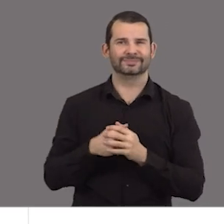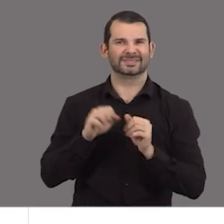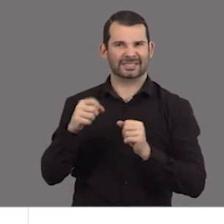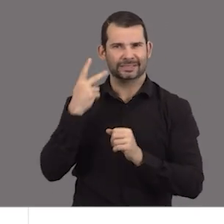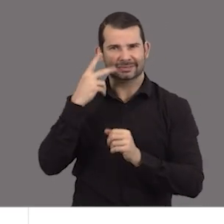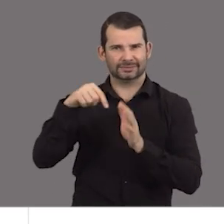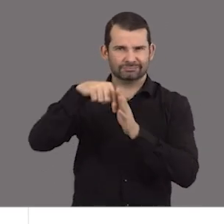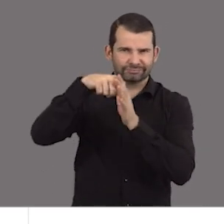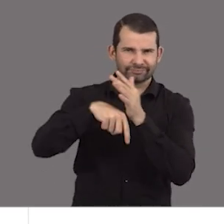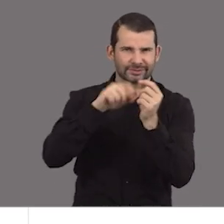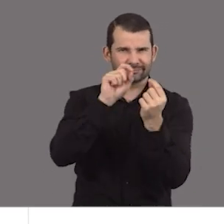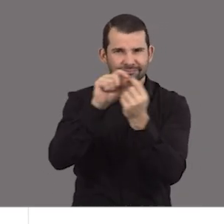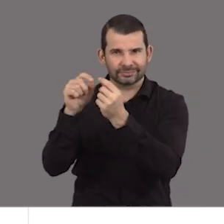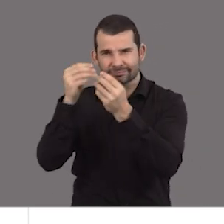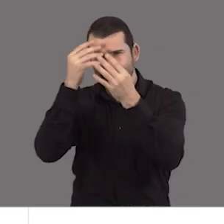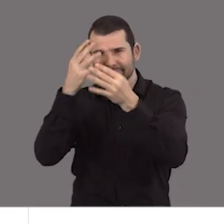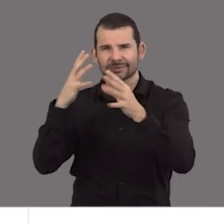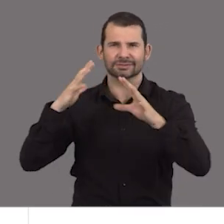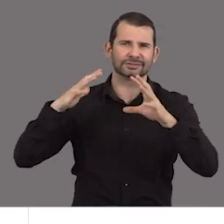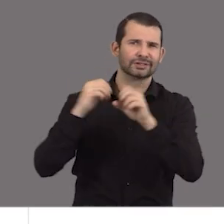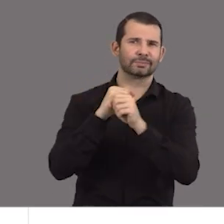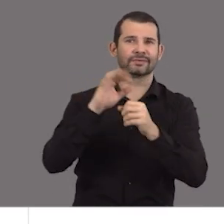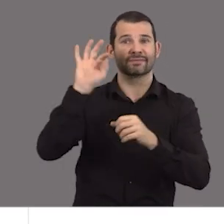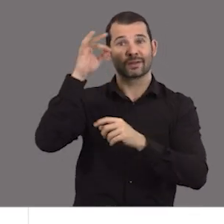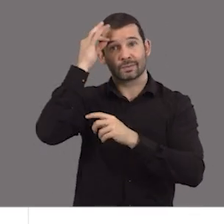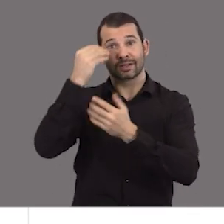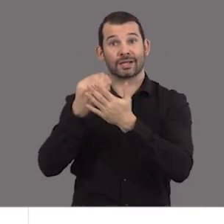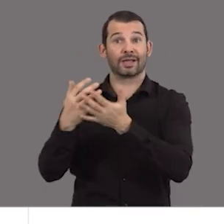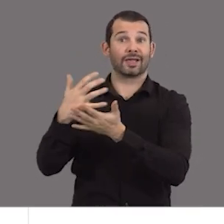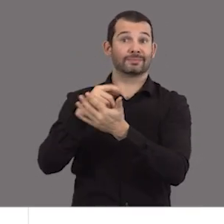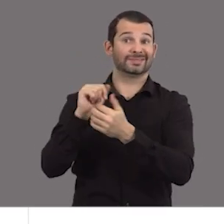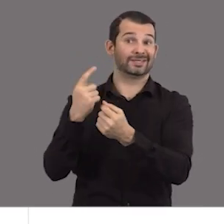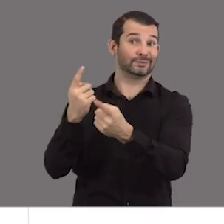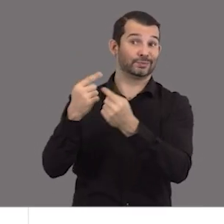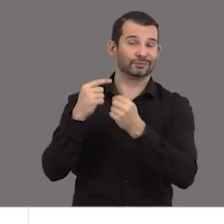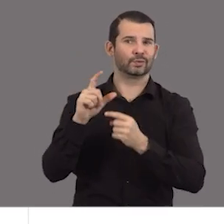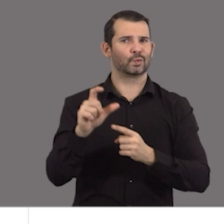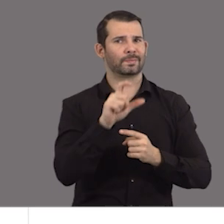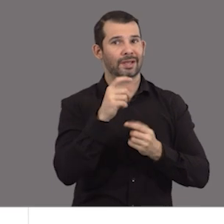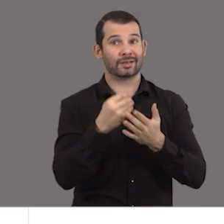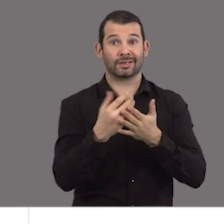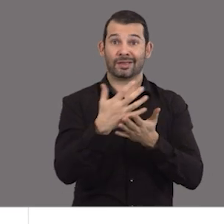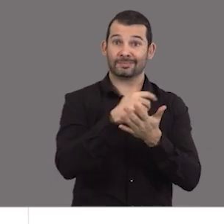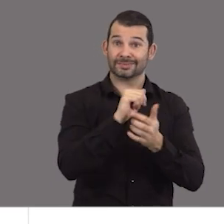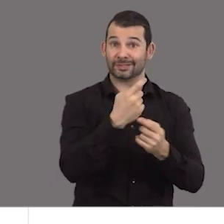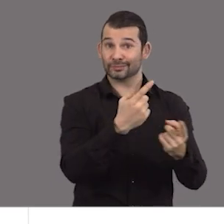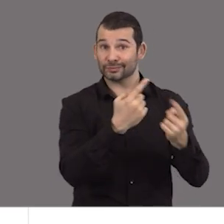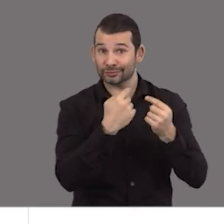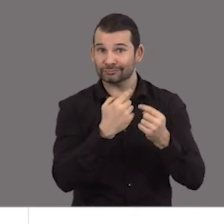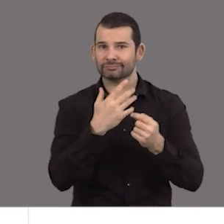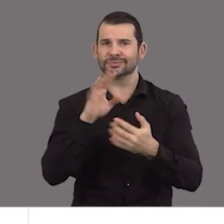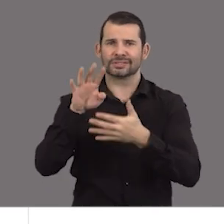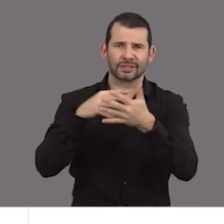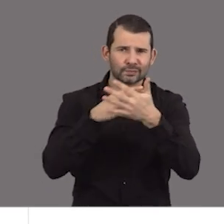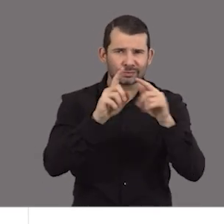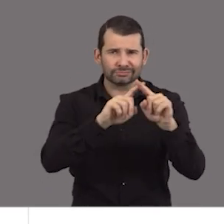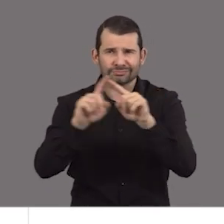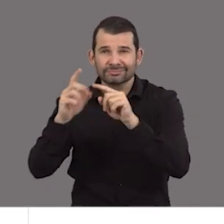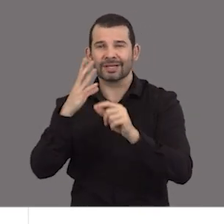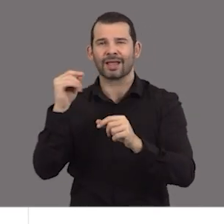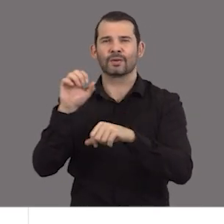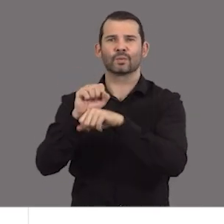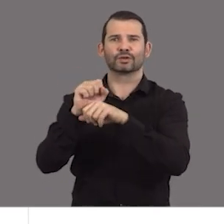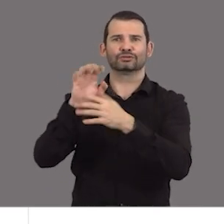Here, you can view the detailed summaries of the federal income tax return, the Quebec income tax return, the schedules,